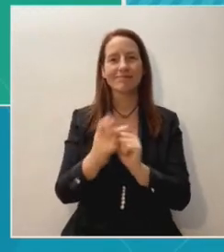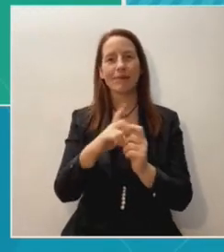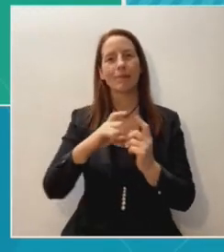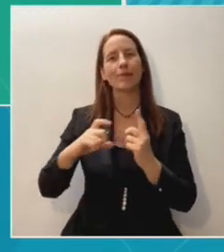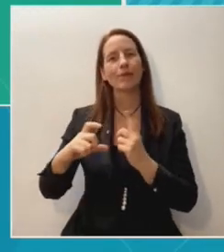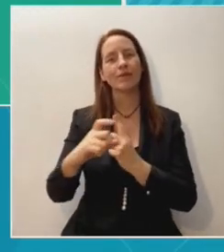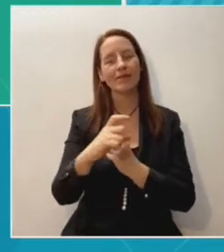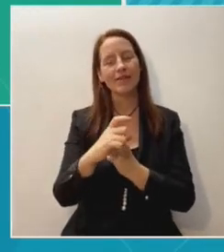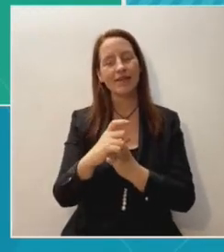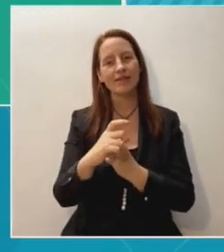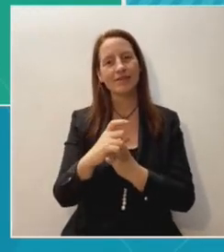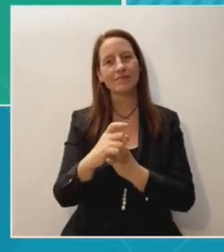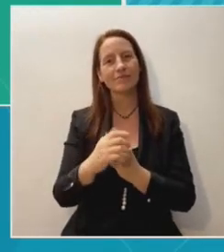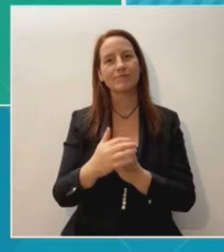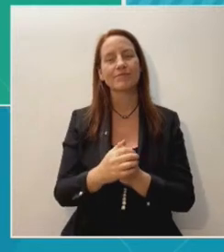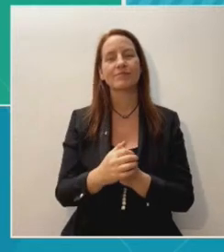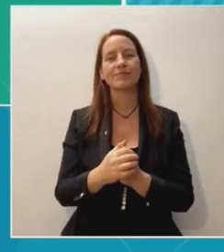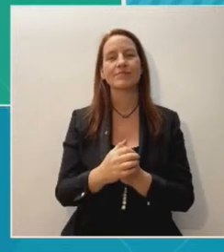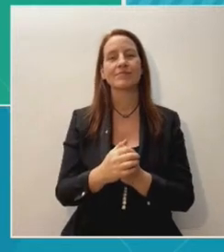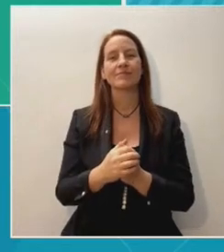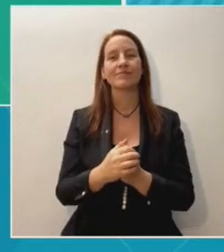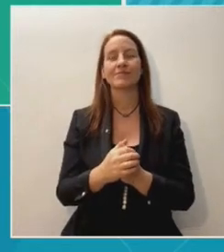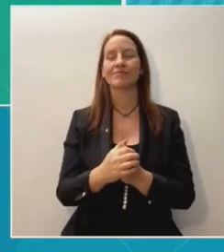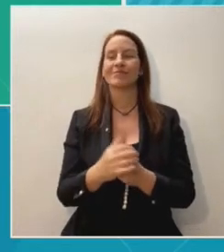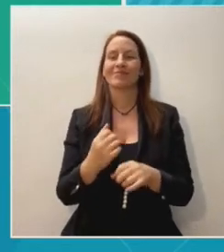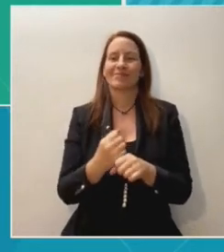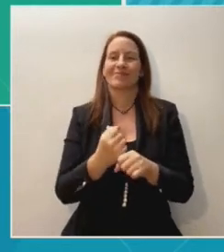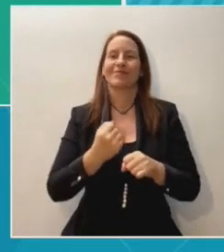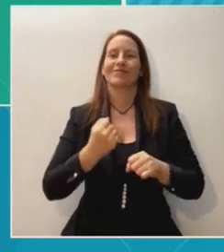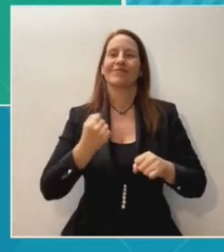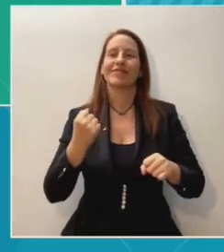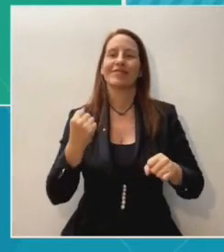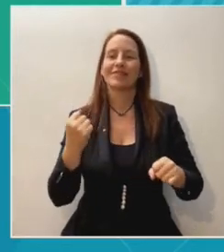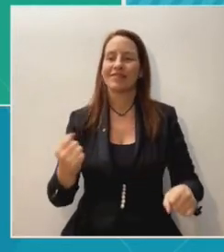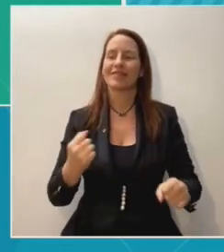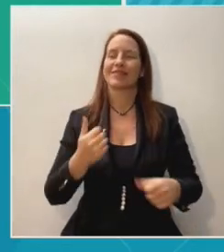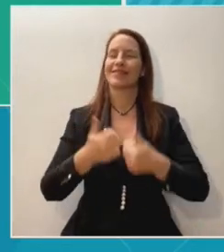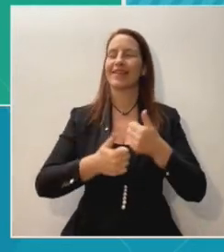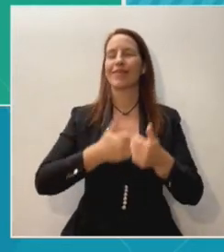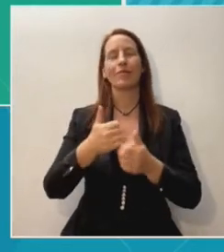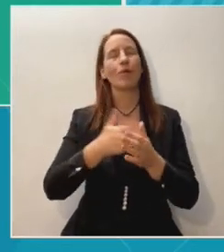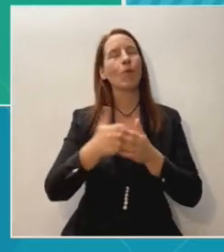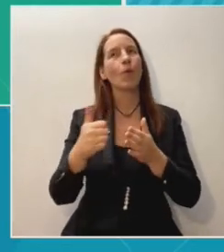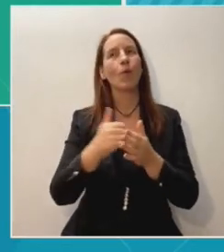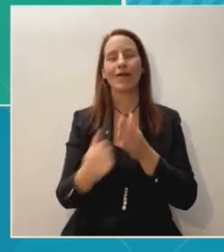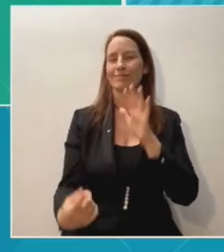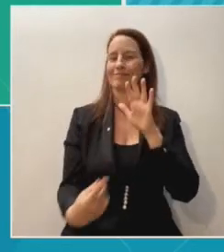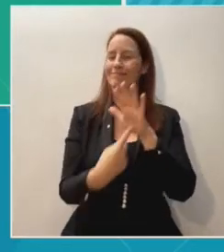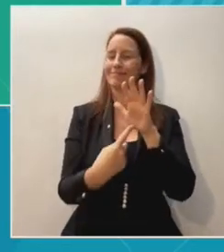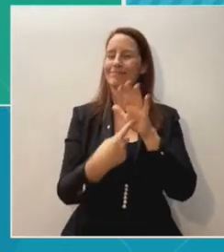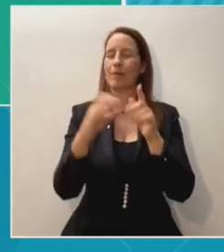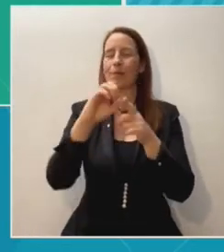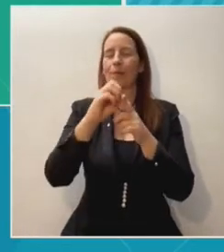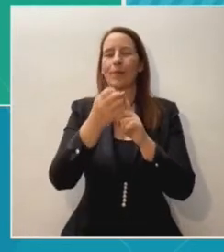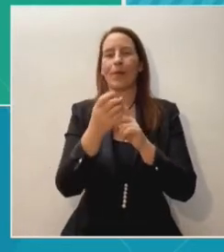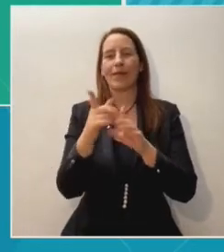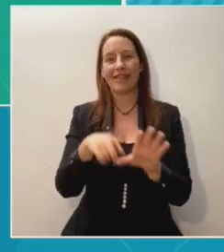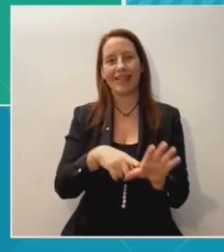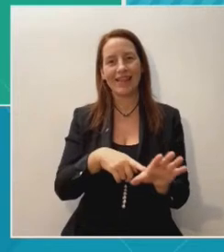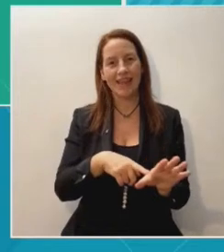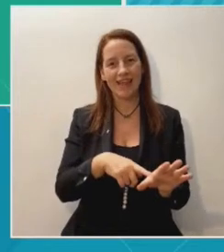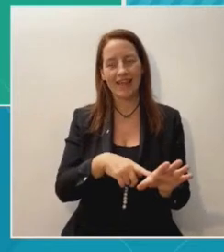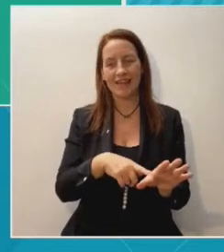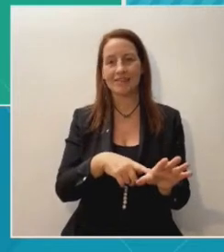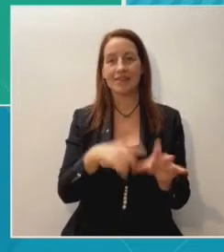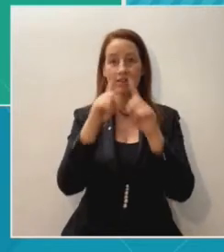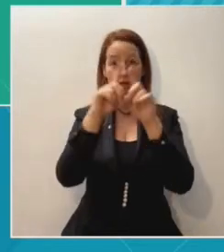Our graduation ceremonies are always a high point of the academic year, bringing together members of the university community